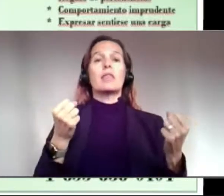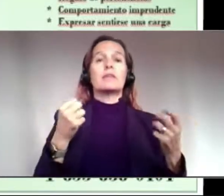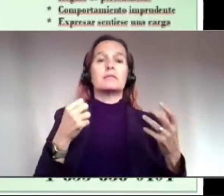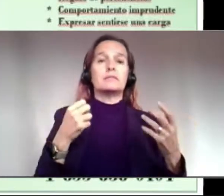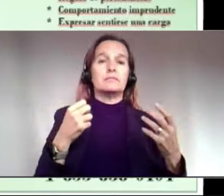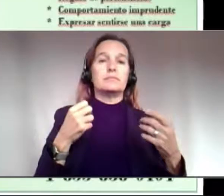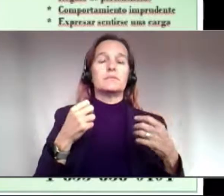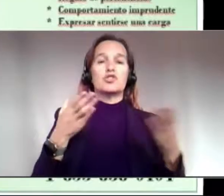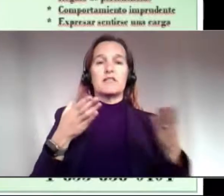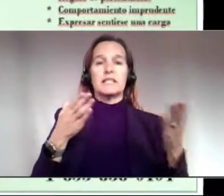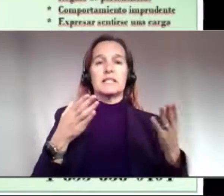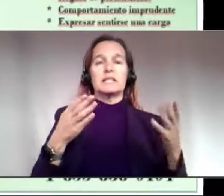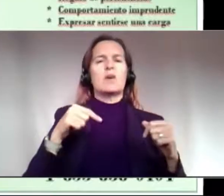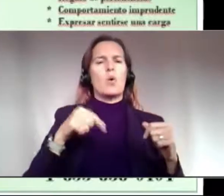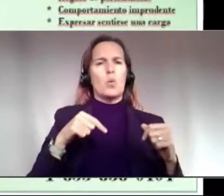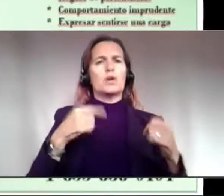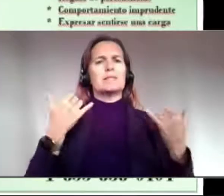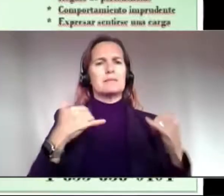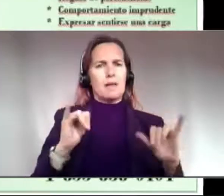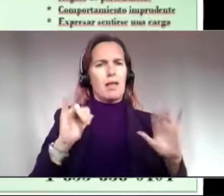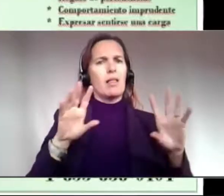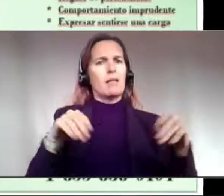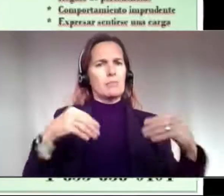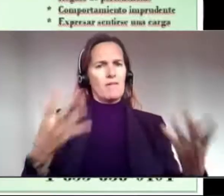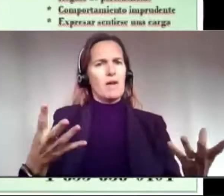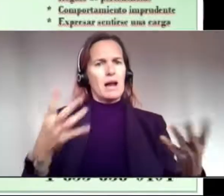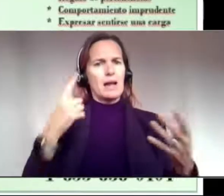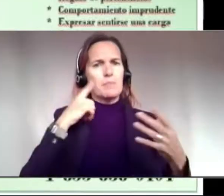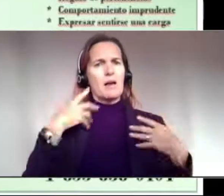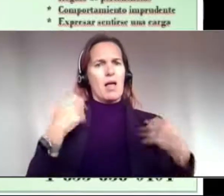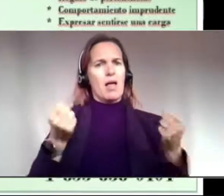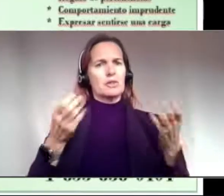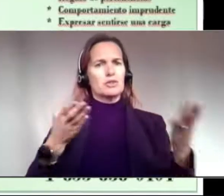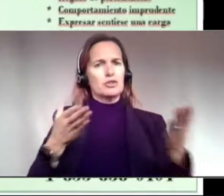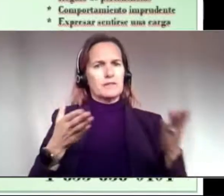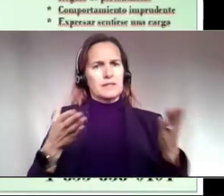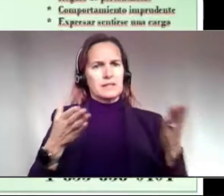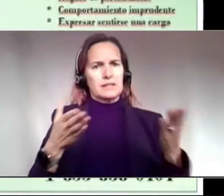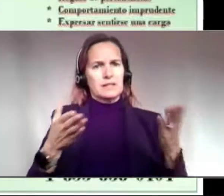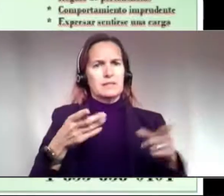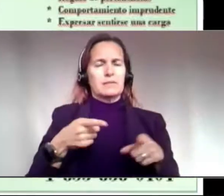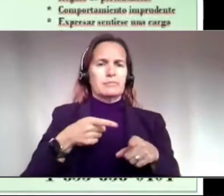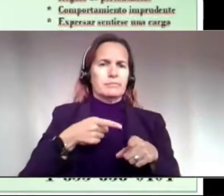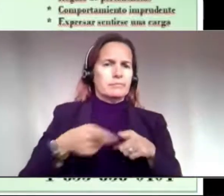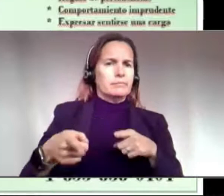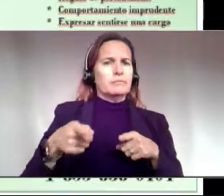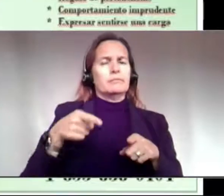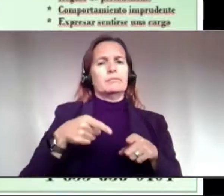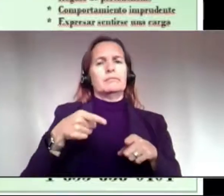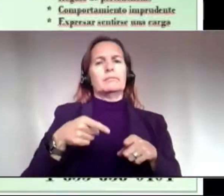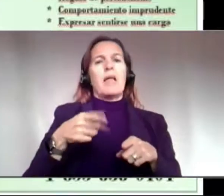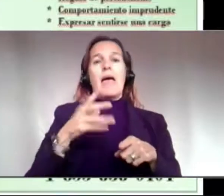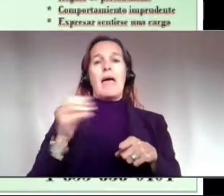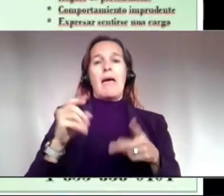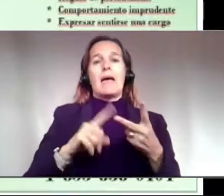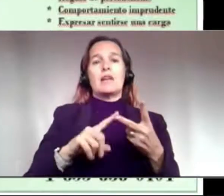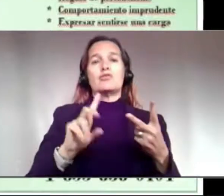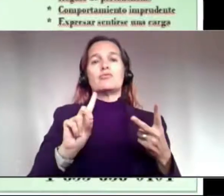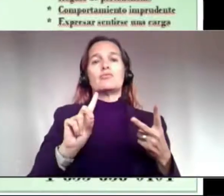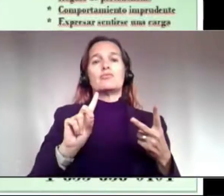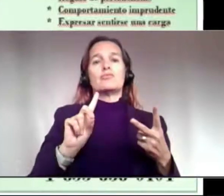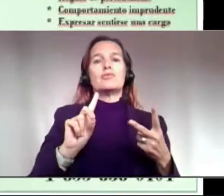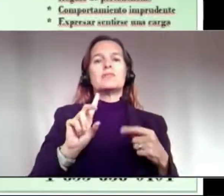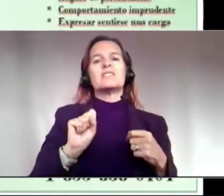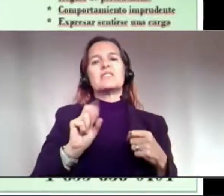within our community are still providing mental health services. The county specifically, specialty mental health services and substance use